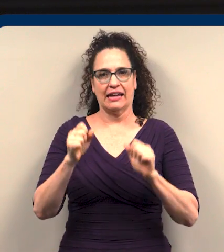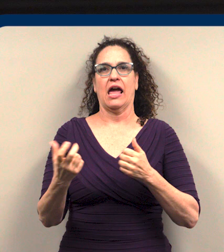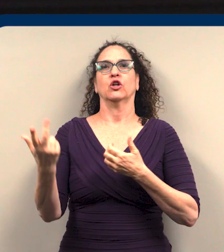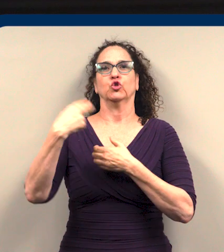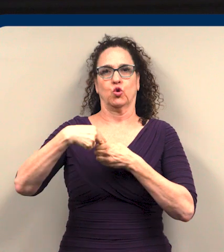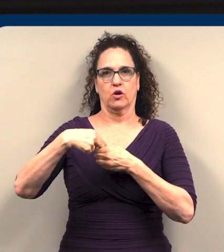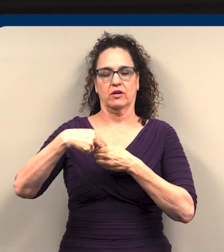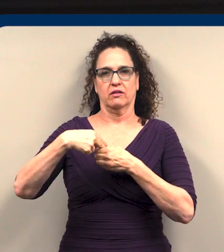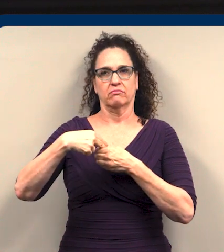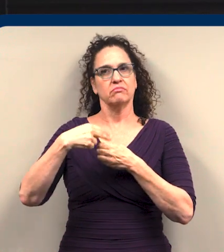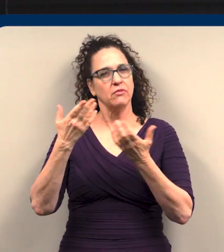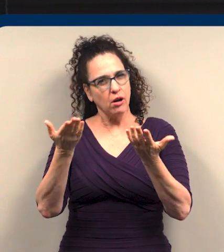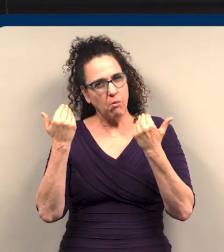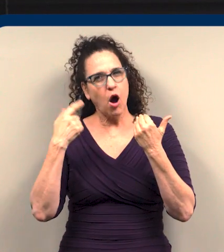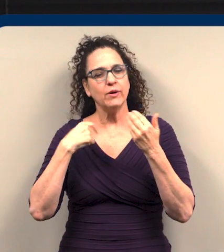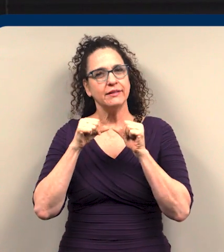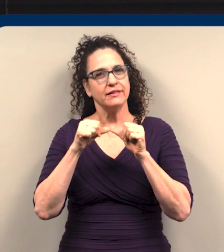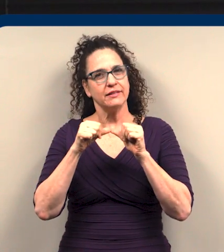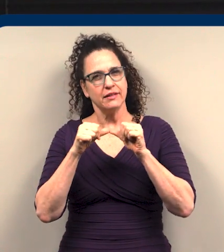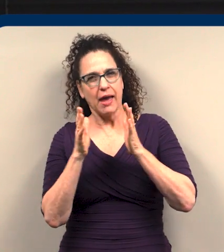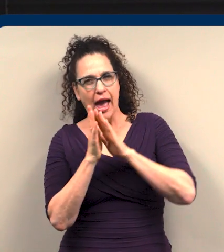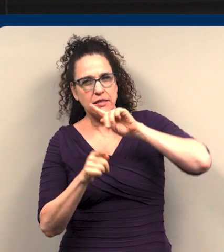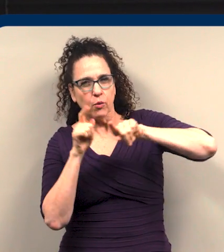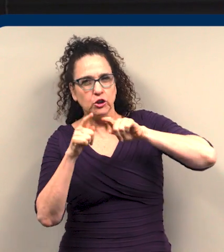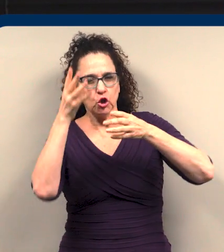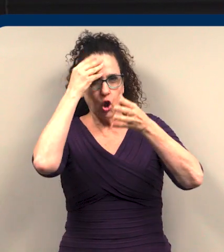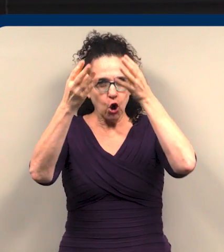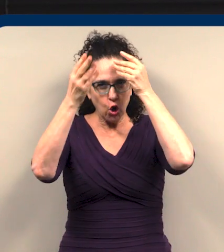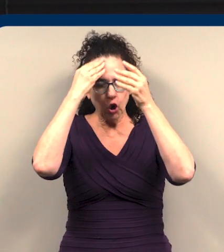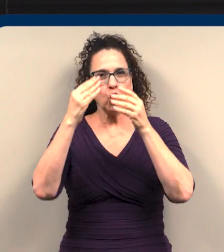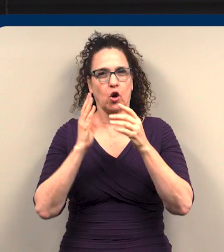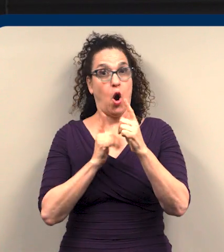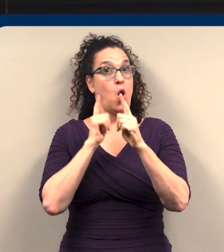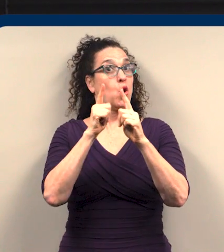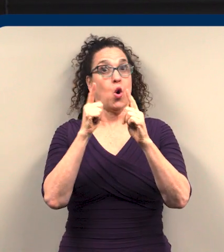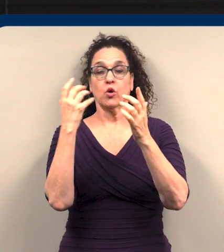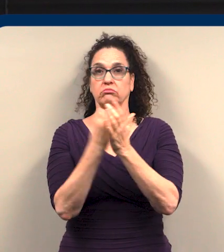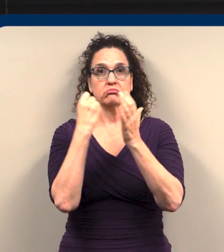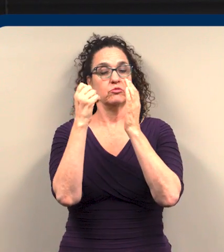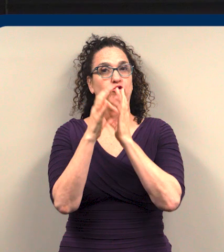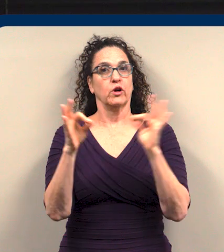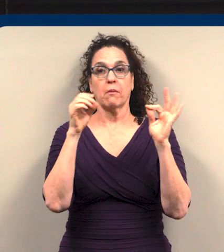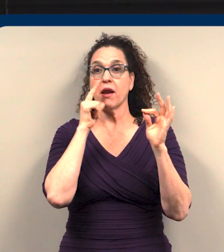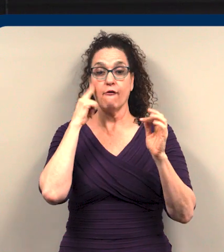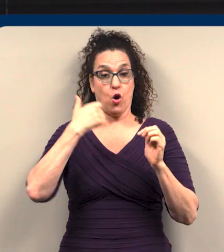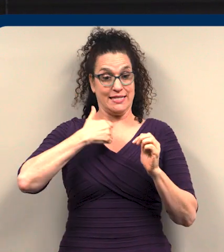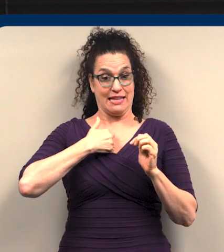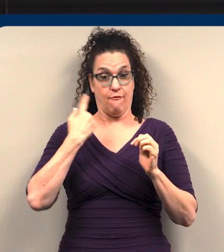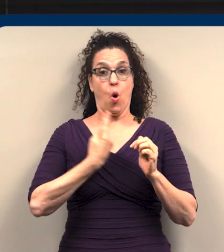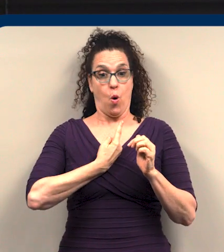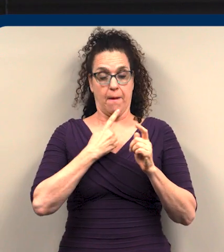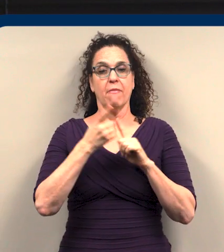everyone has a place to belong. So let's keep questioning, learning, and striving for freedom, not just